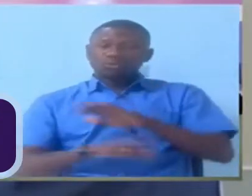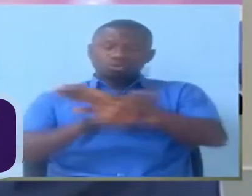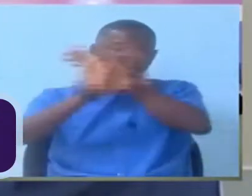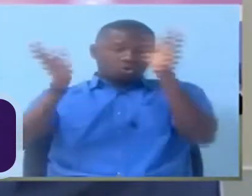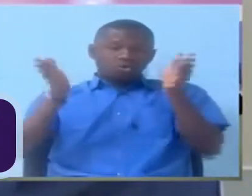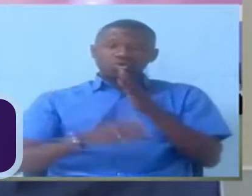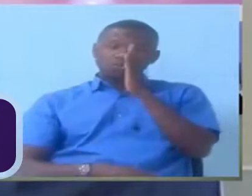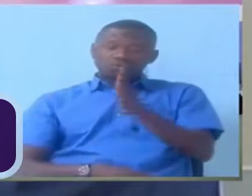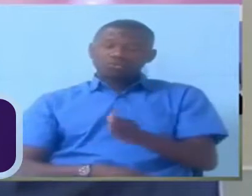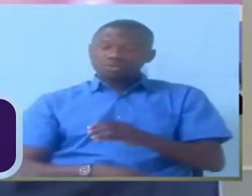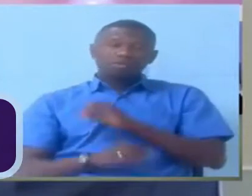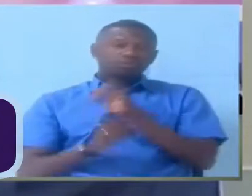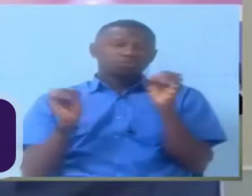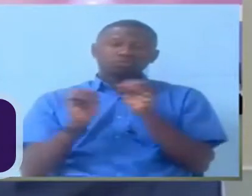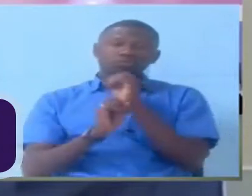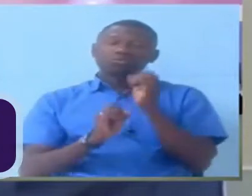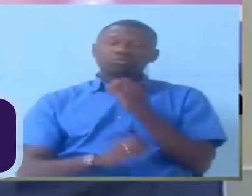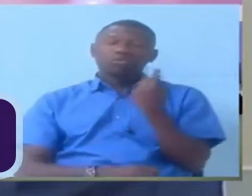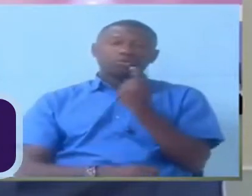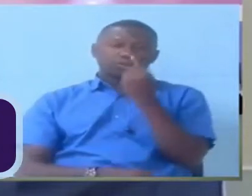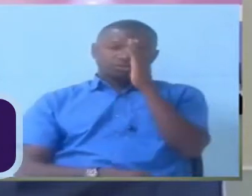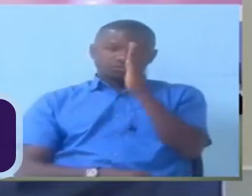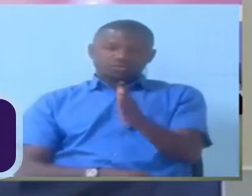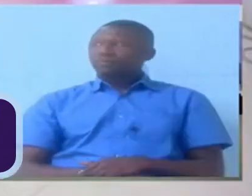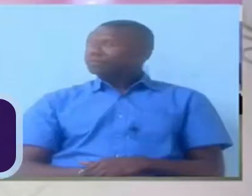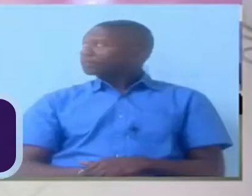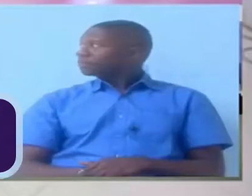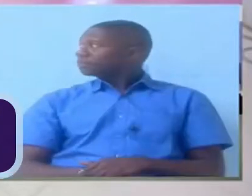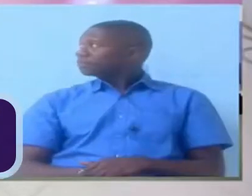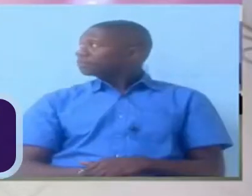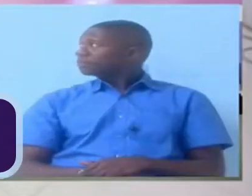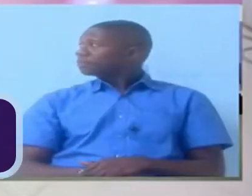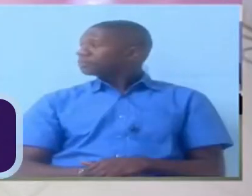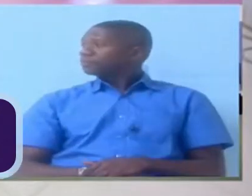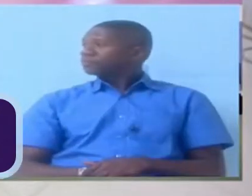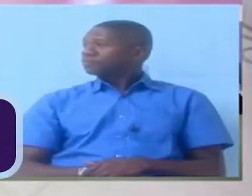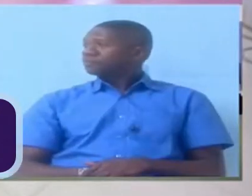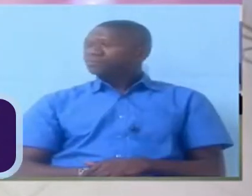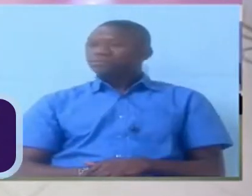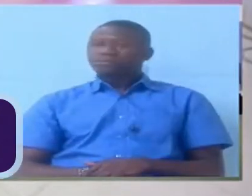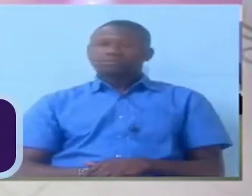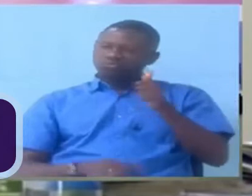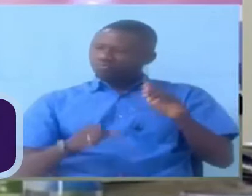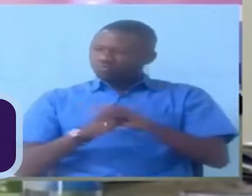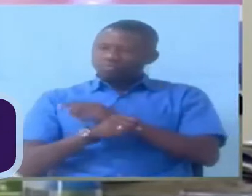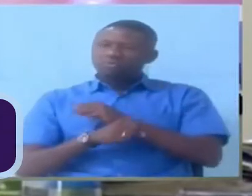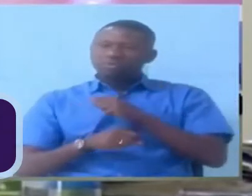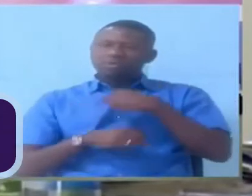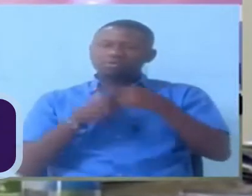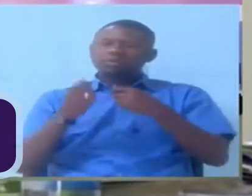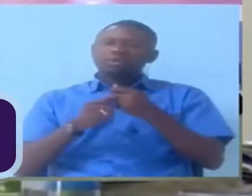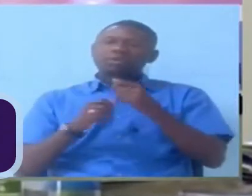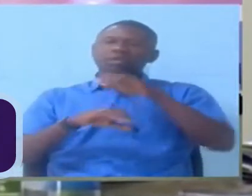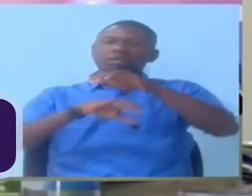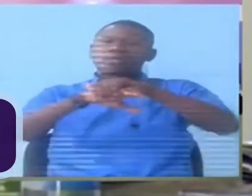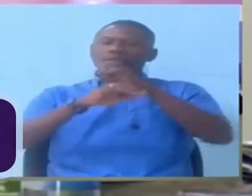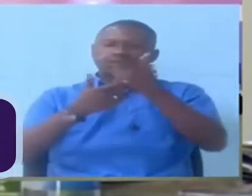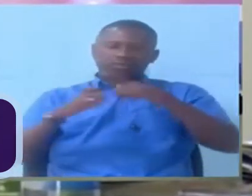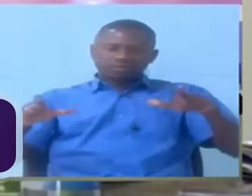nothing but the truth. And nothing but the truth. So help me God. So help me God. Good morning, Mr. Bojang. Welcome to the